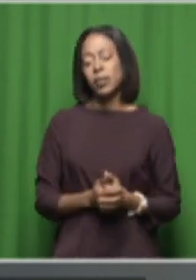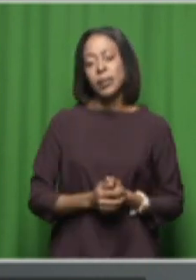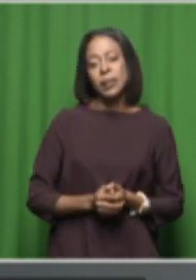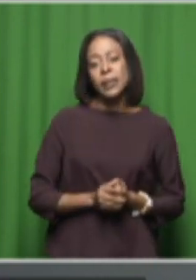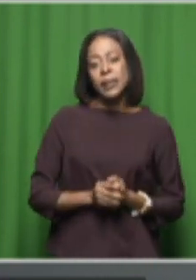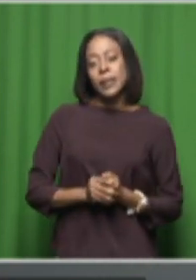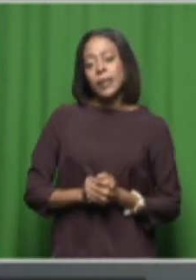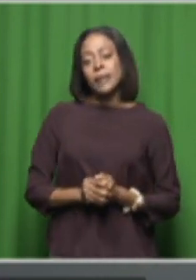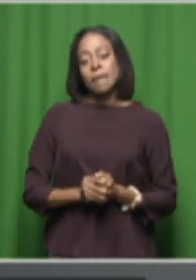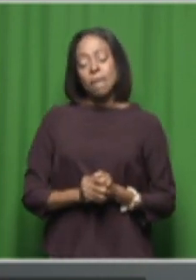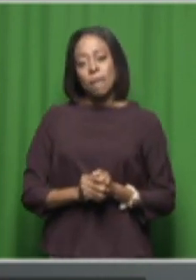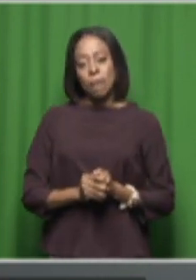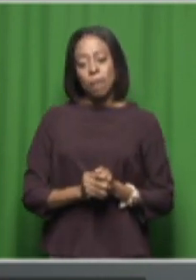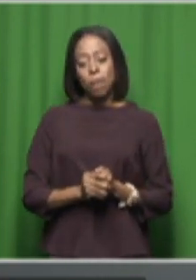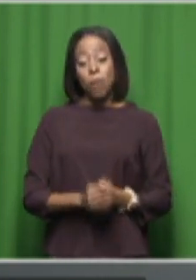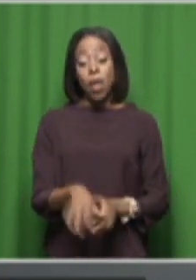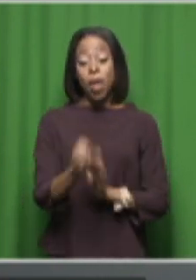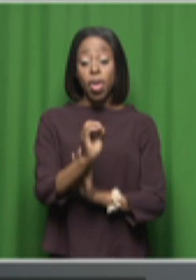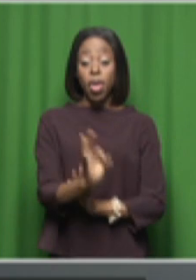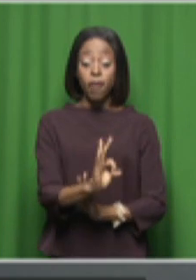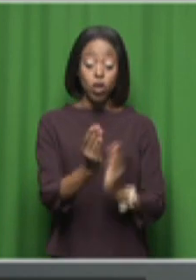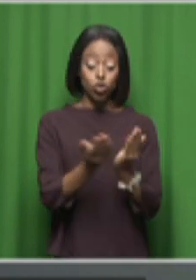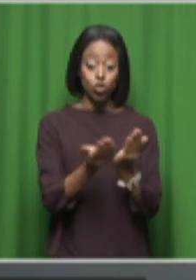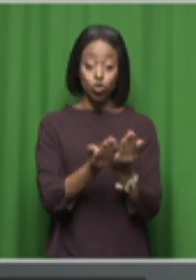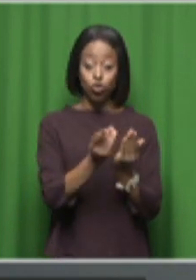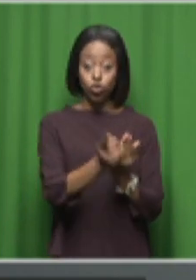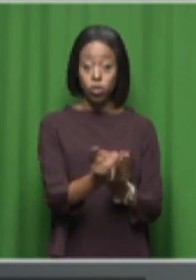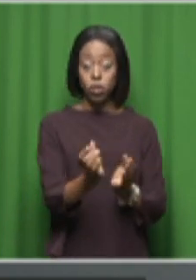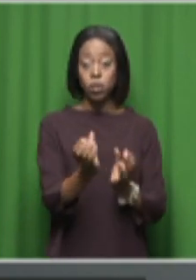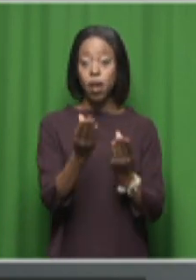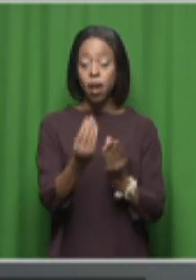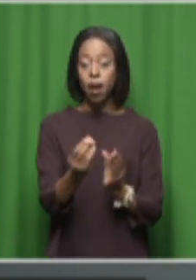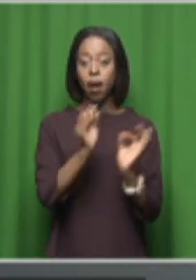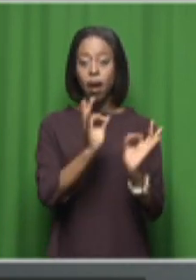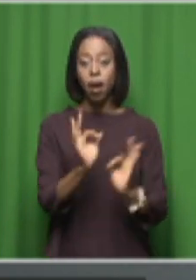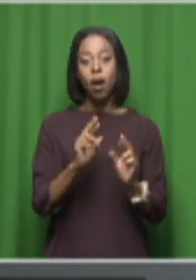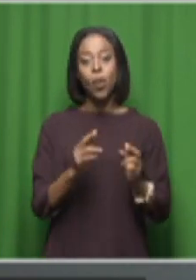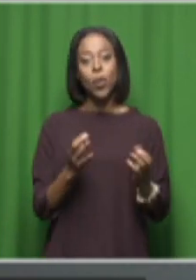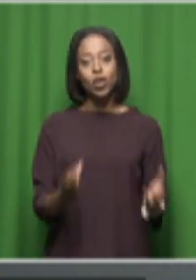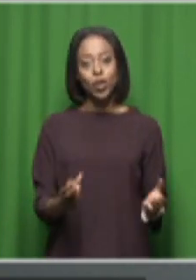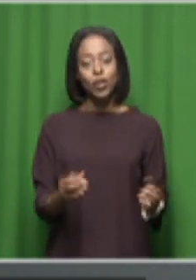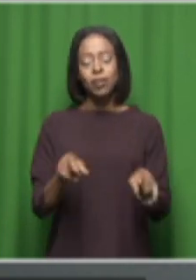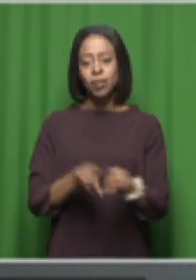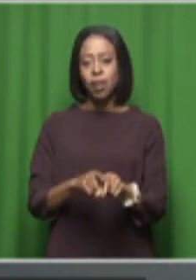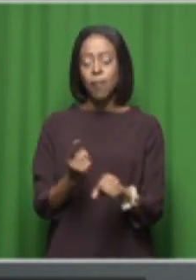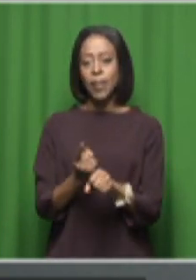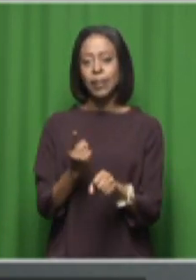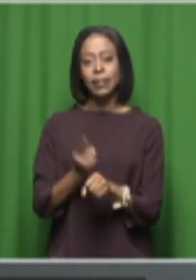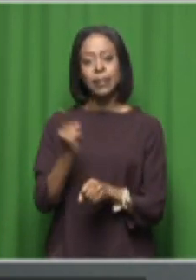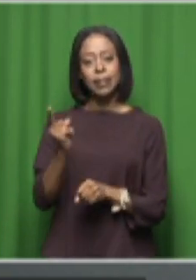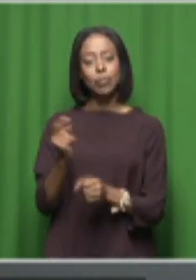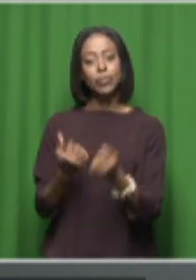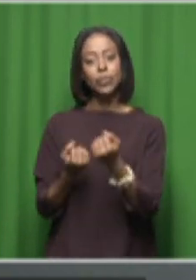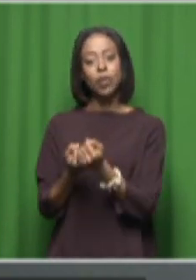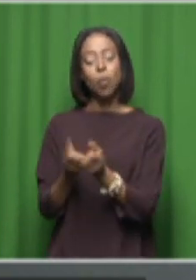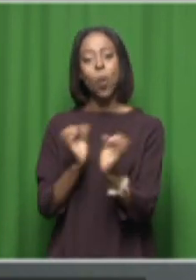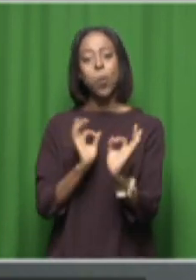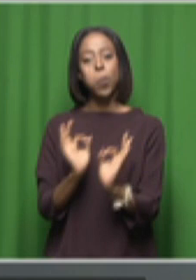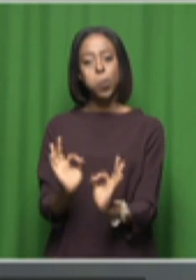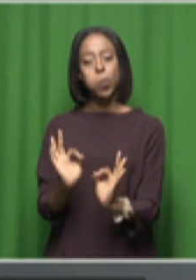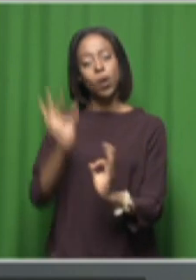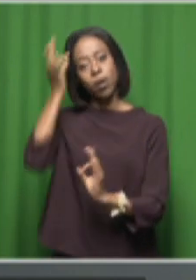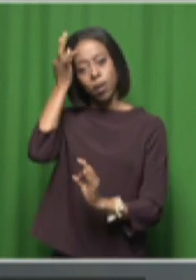to make. If these schools were provided with adequate resources and were supported adequately